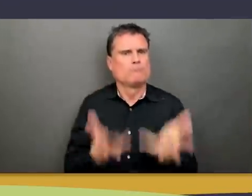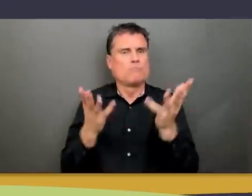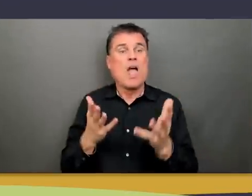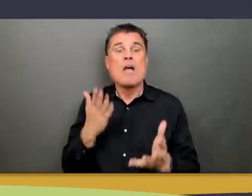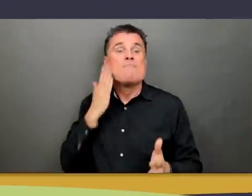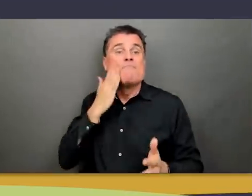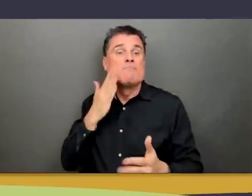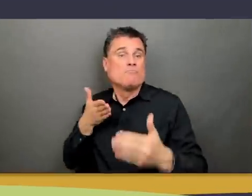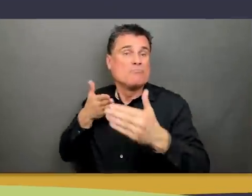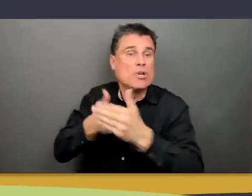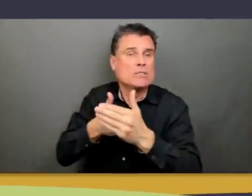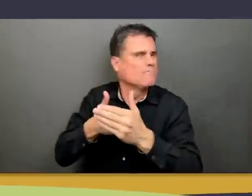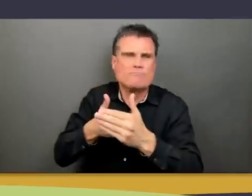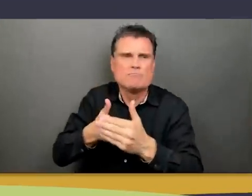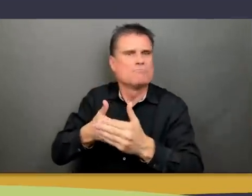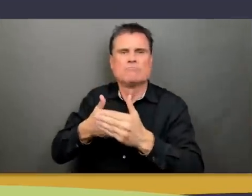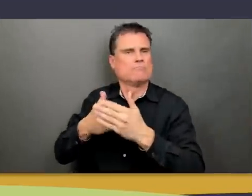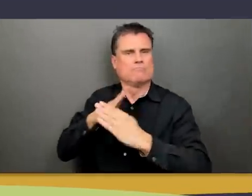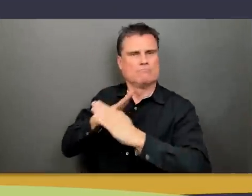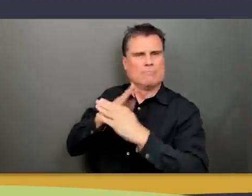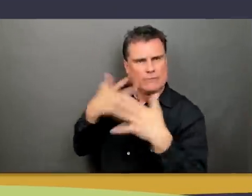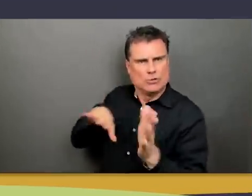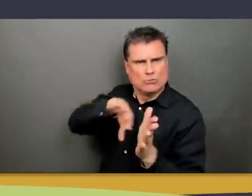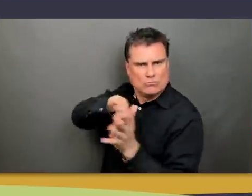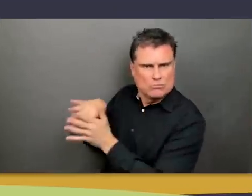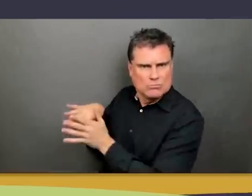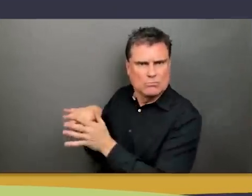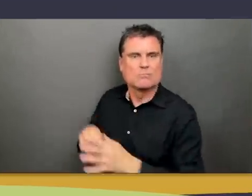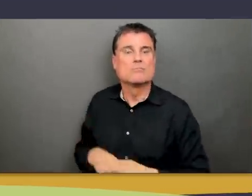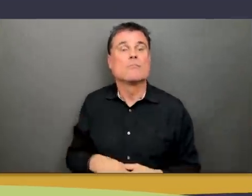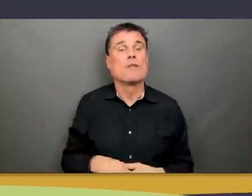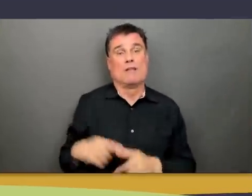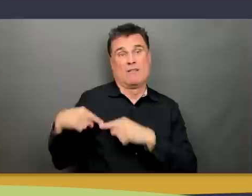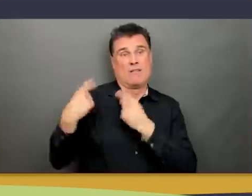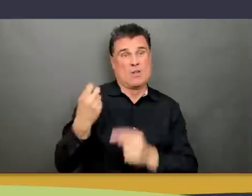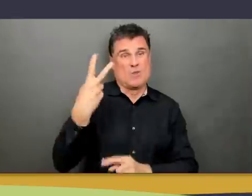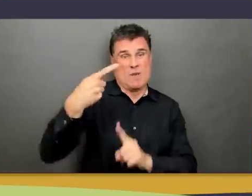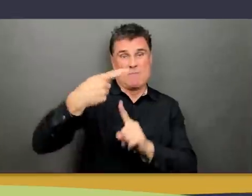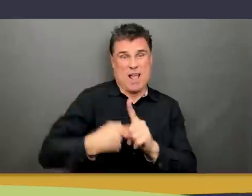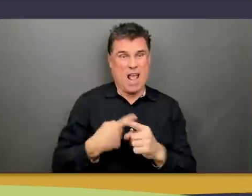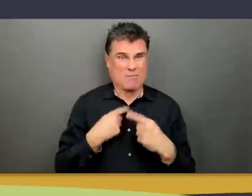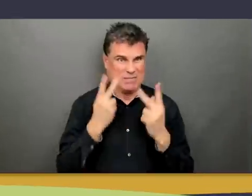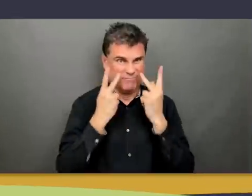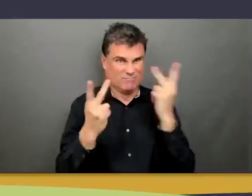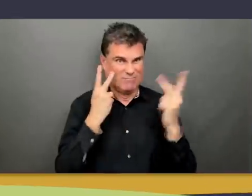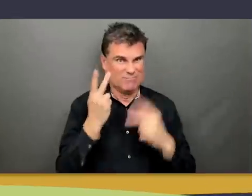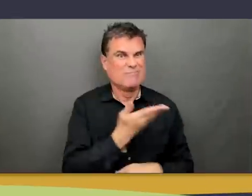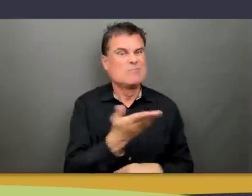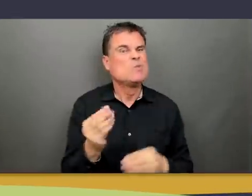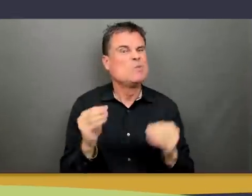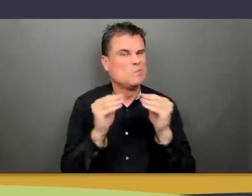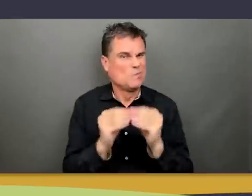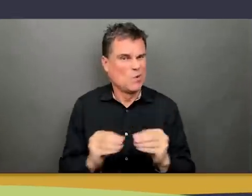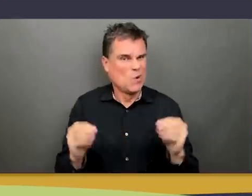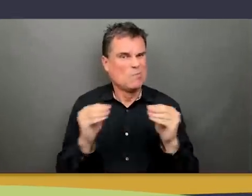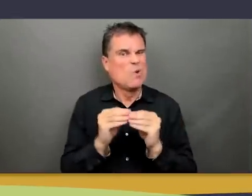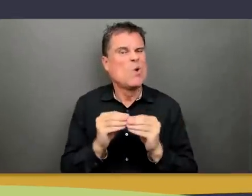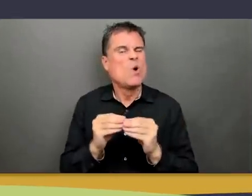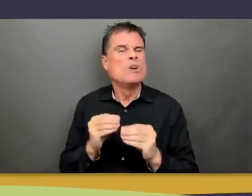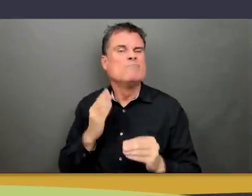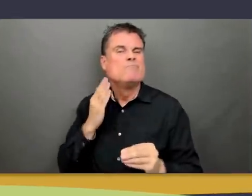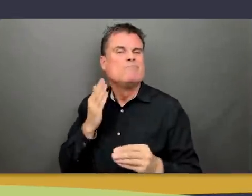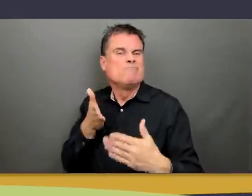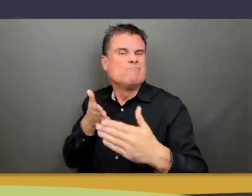Over the last 12 months, the increase of anti-Asian and anti-Indigenous racist incidents as a result of the